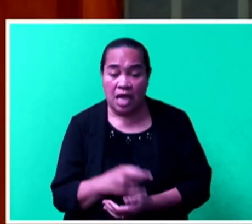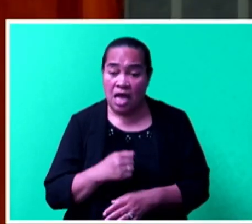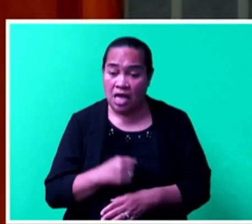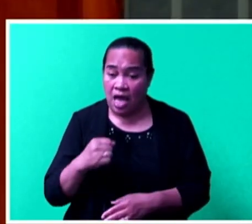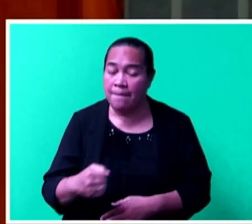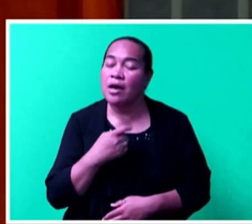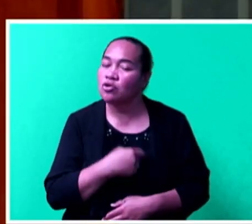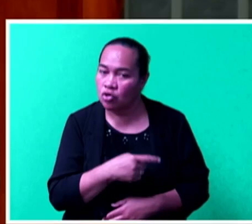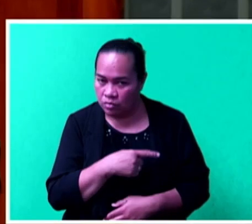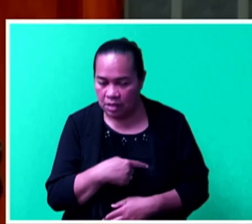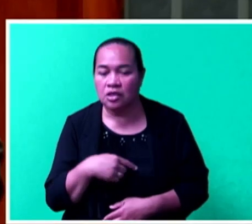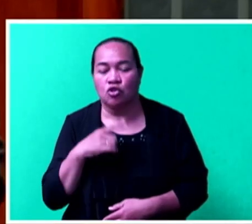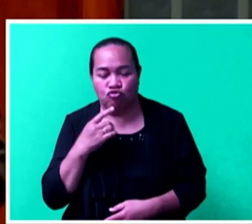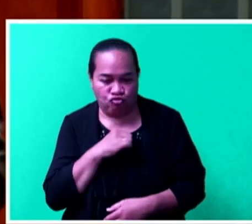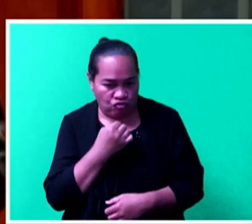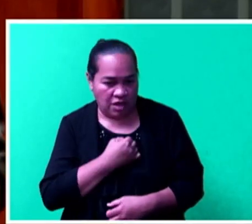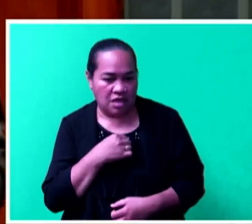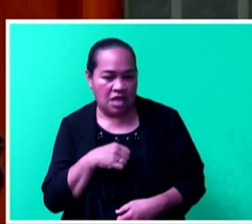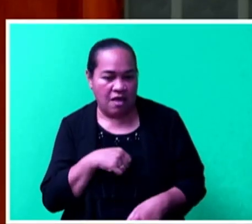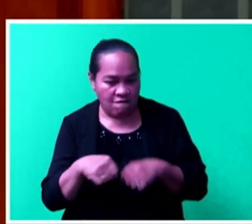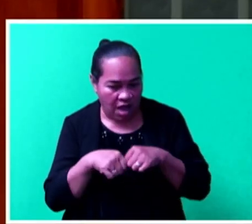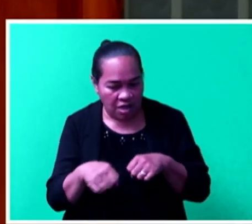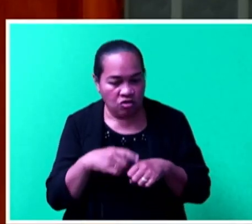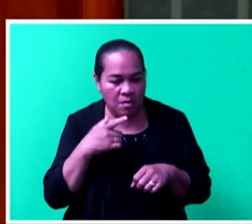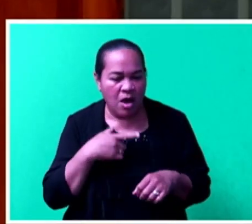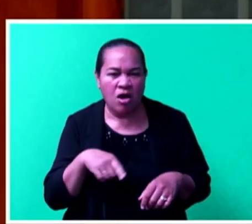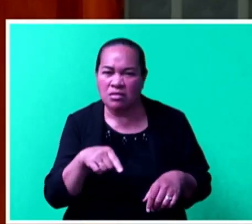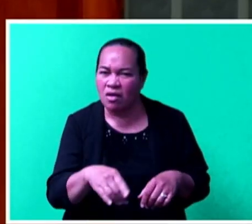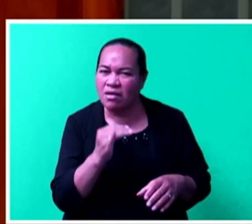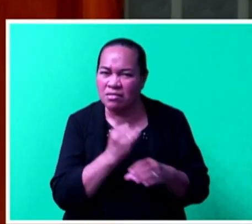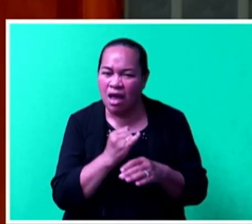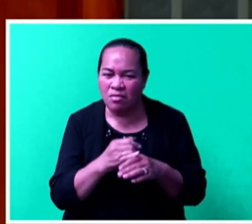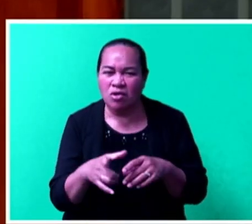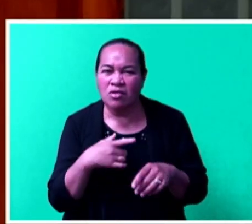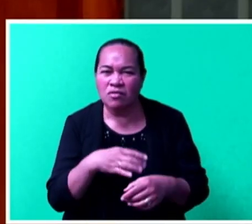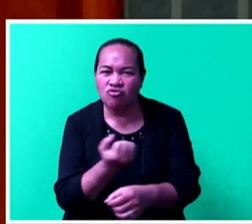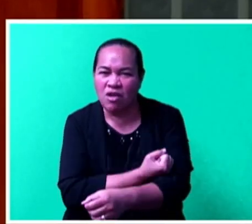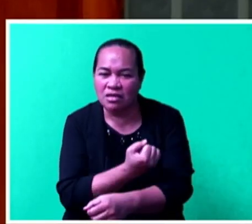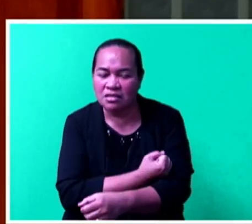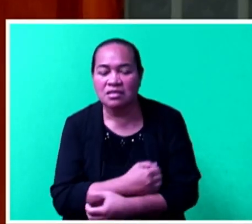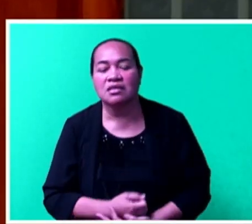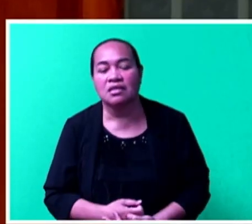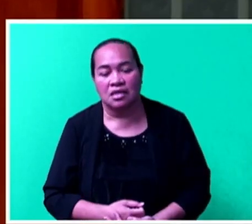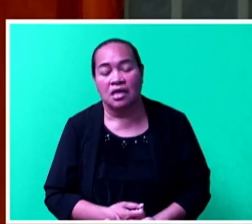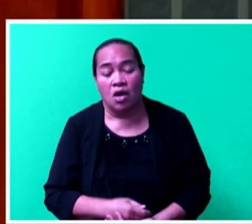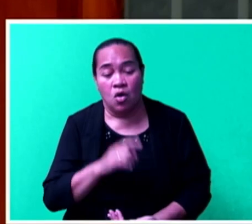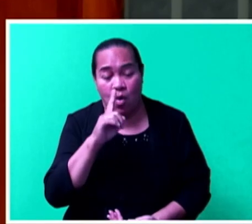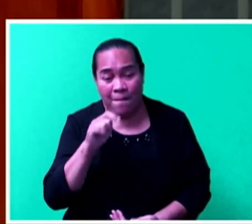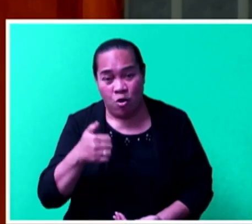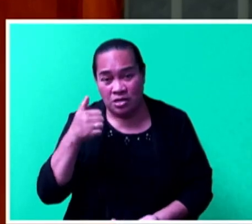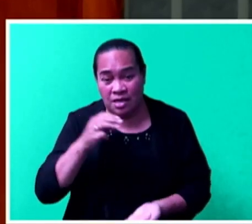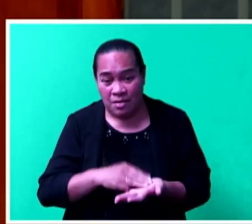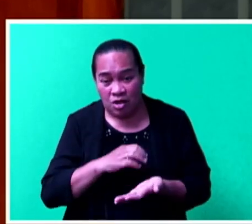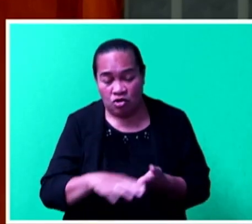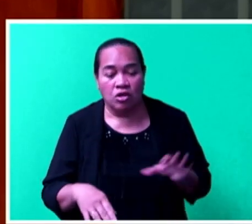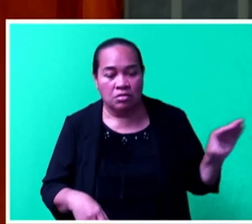Government is committed to strengthening the fight against illicit drugs, and accordingly 1.6 million has been allocated